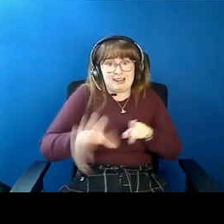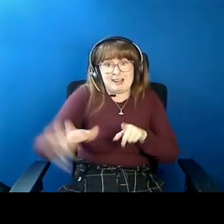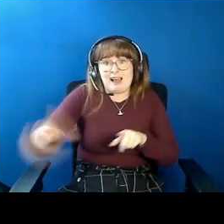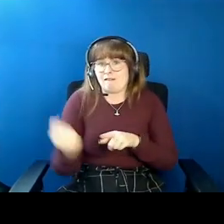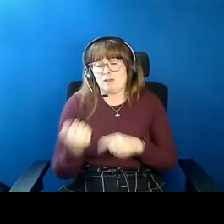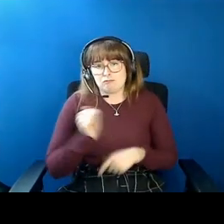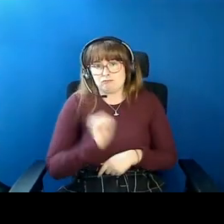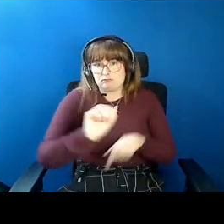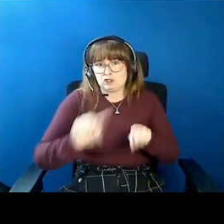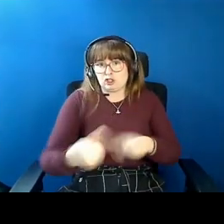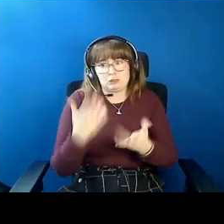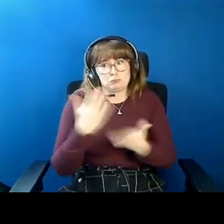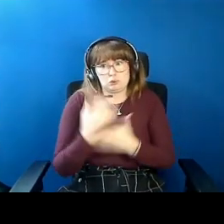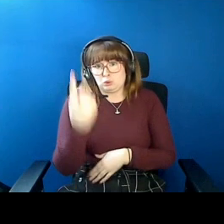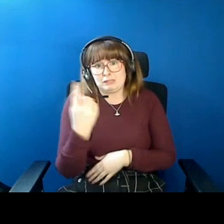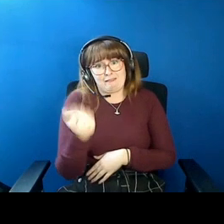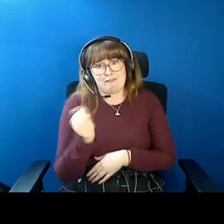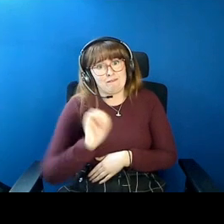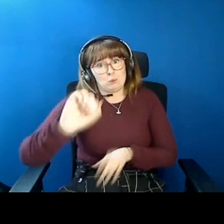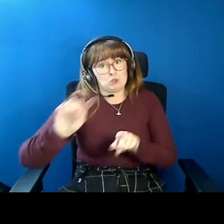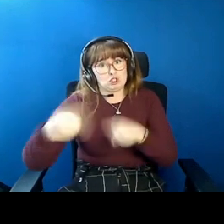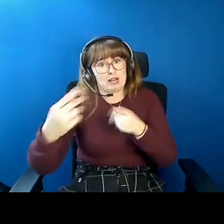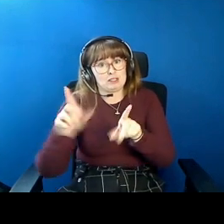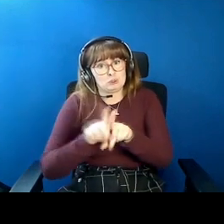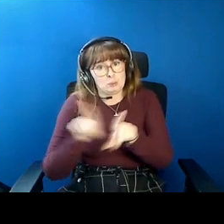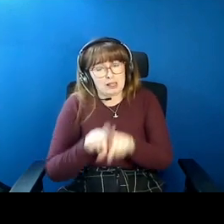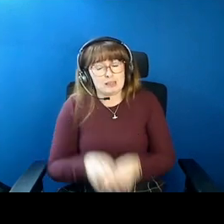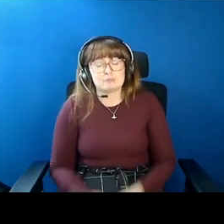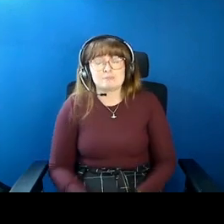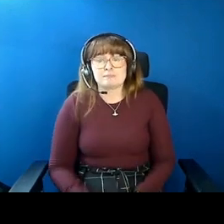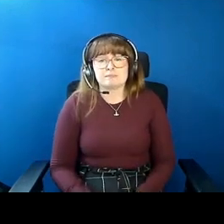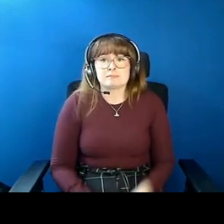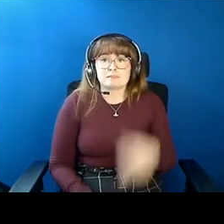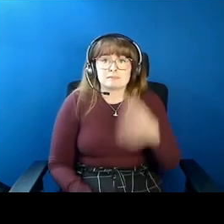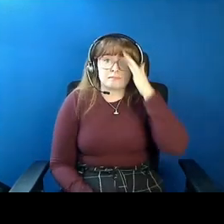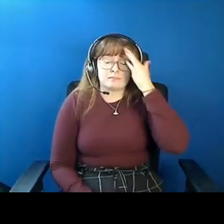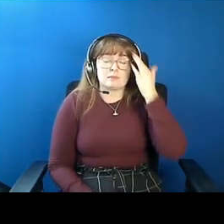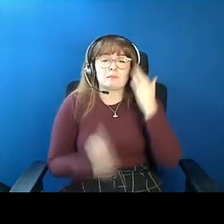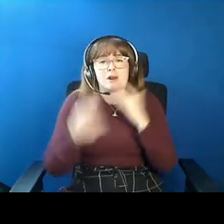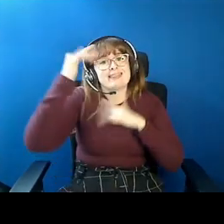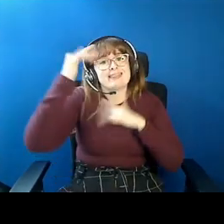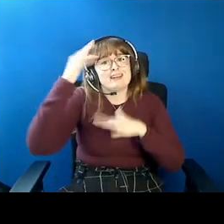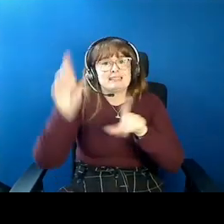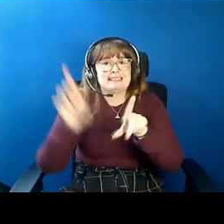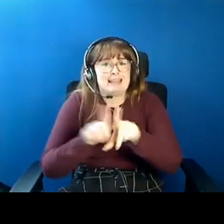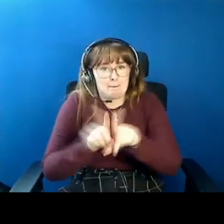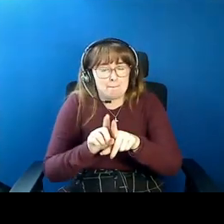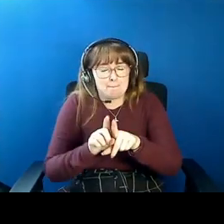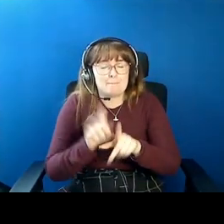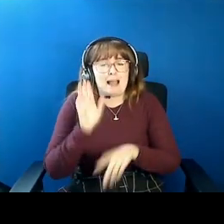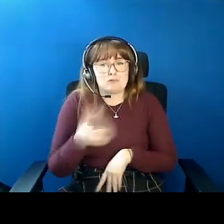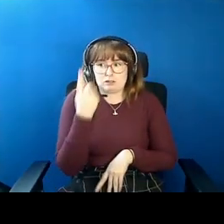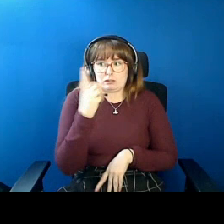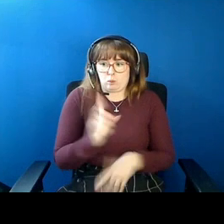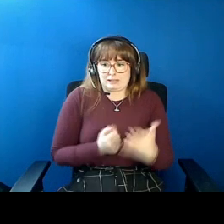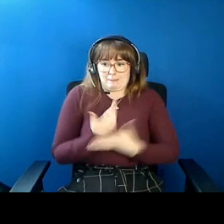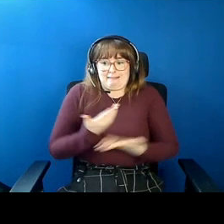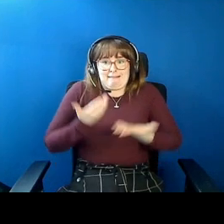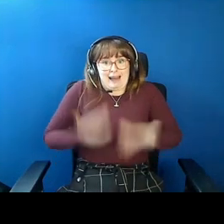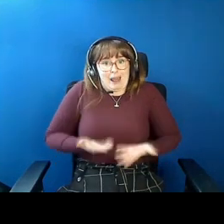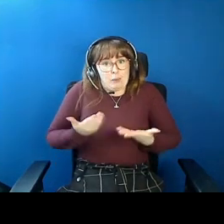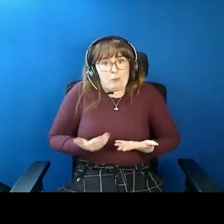own targets. Obviously, probably different to this, but the theory is the same. We need to understand where we are today in order to best plan